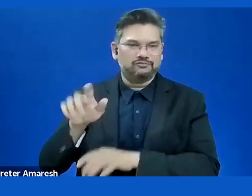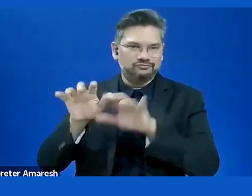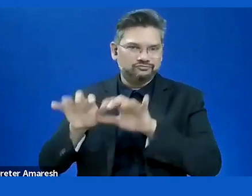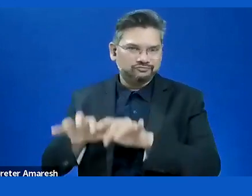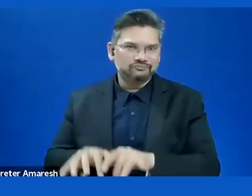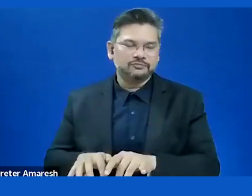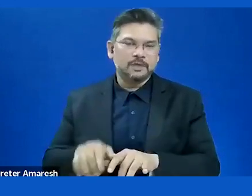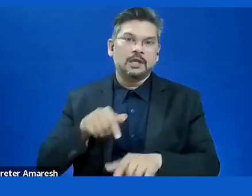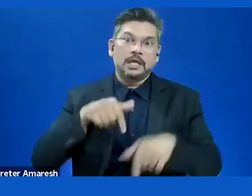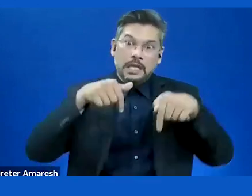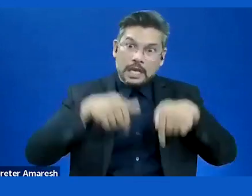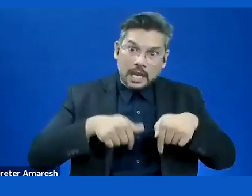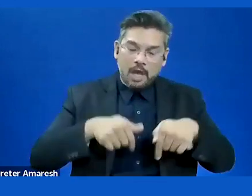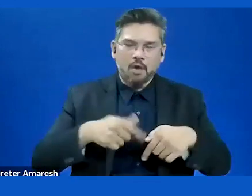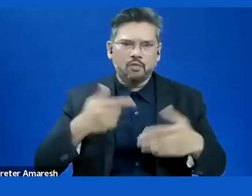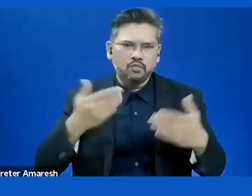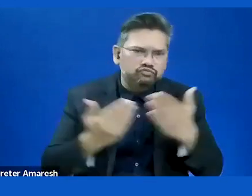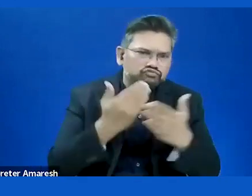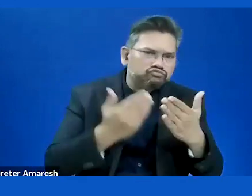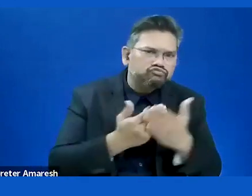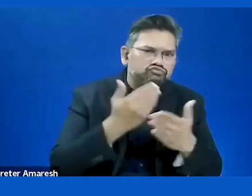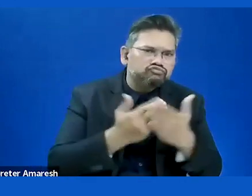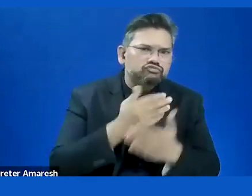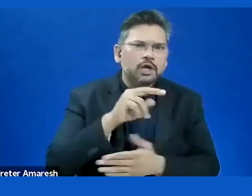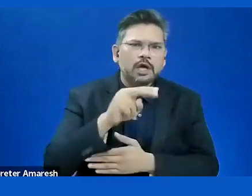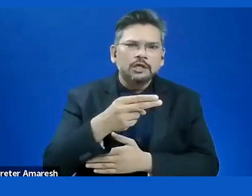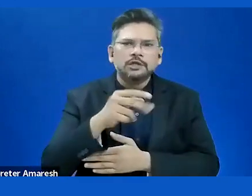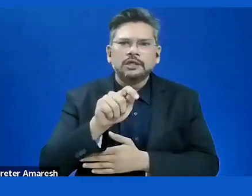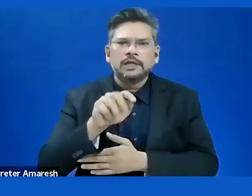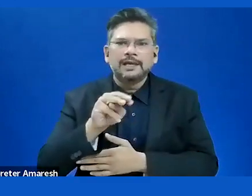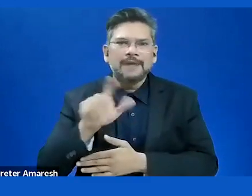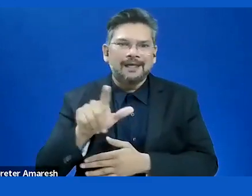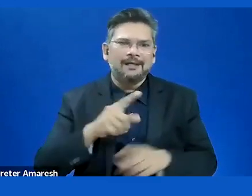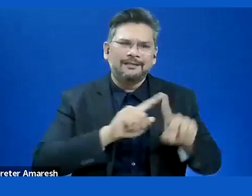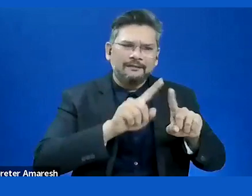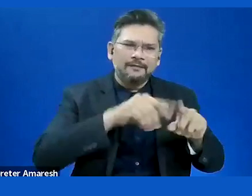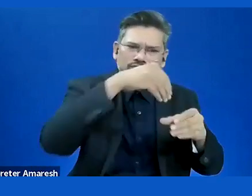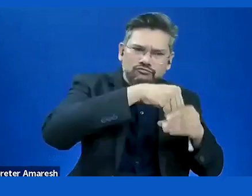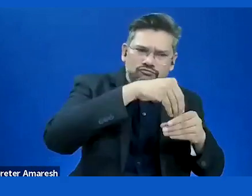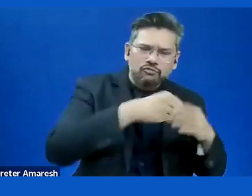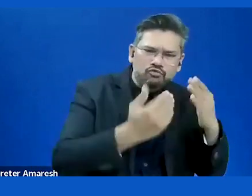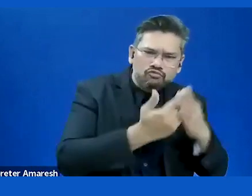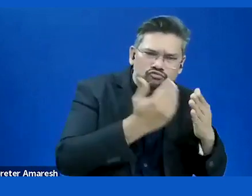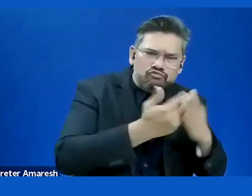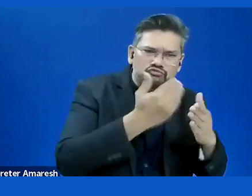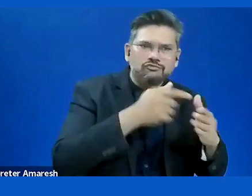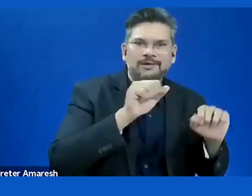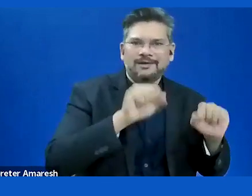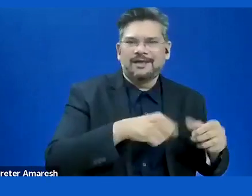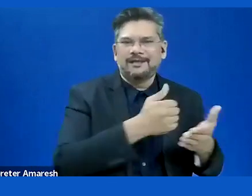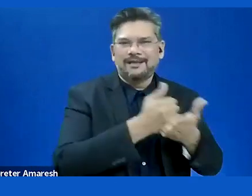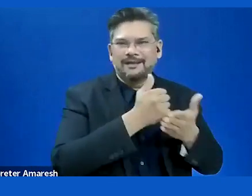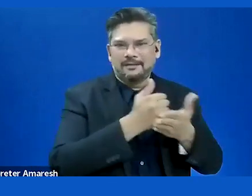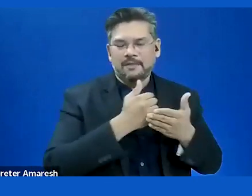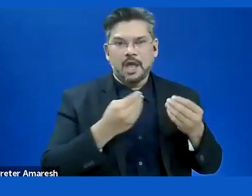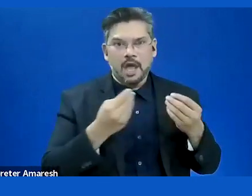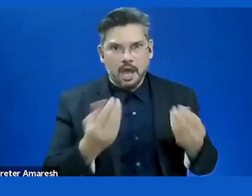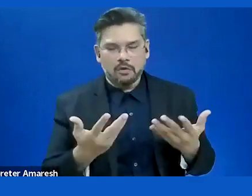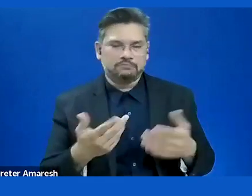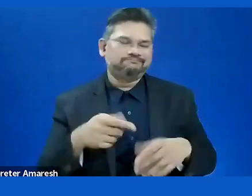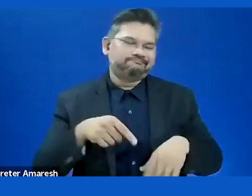HTML elements that are accessible by default. That's the promise. The reality is that is actually very hard and takes a lot of